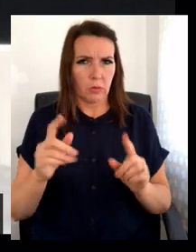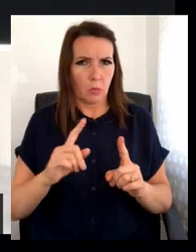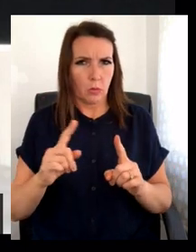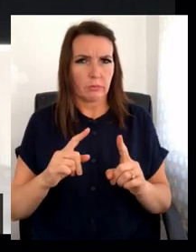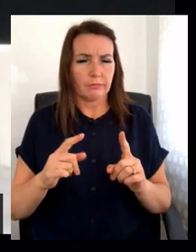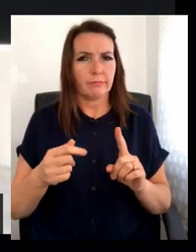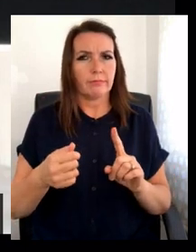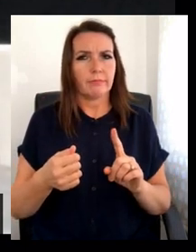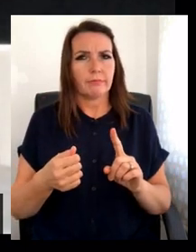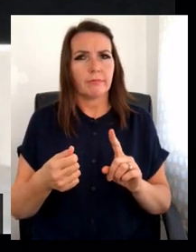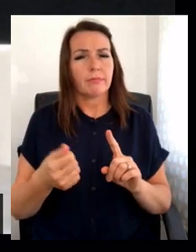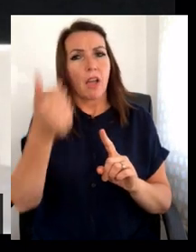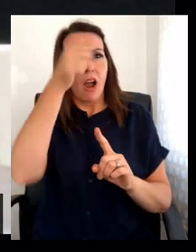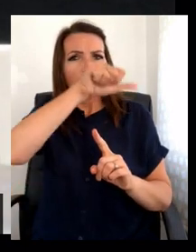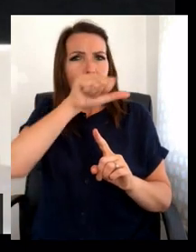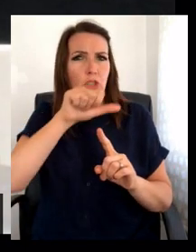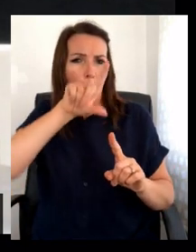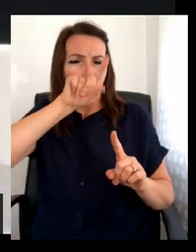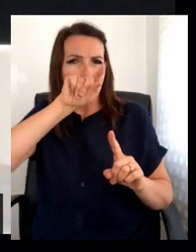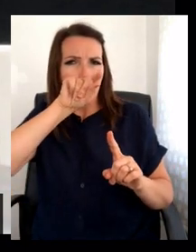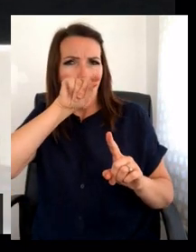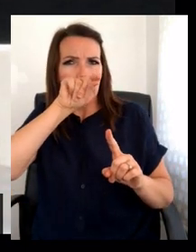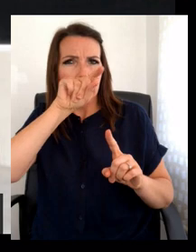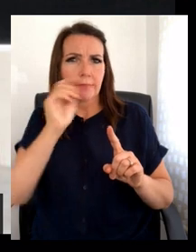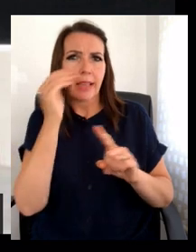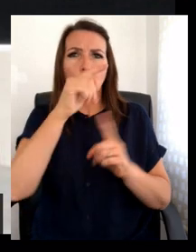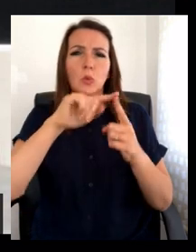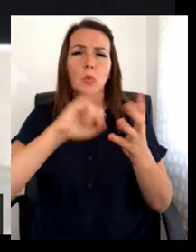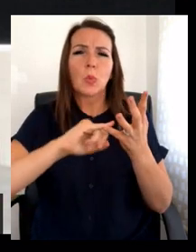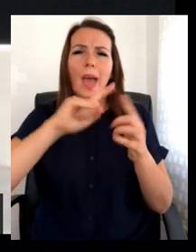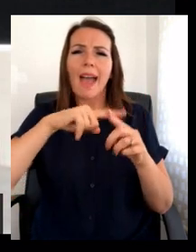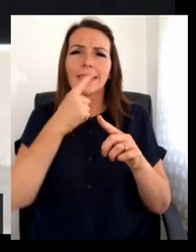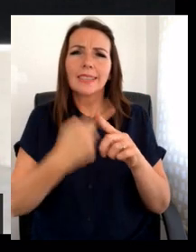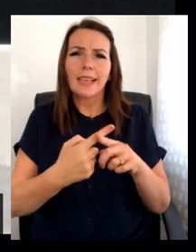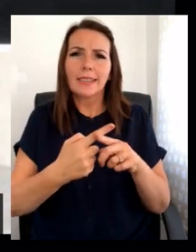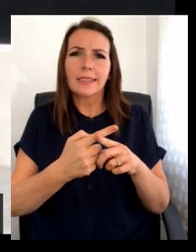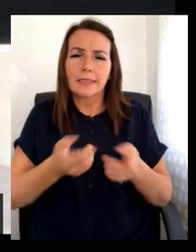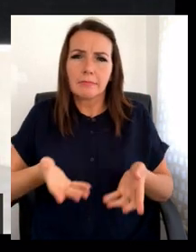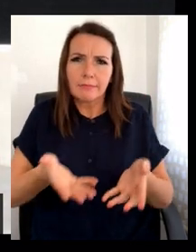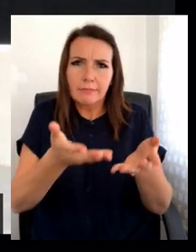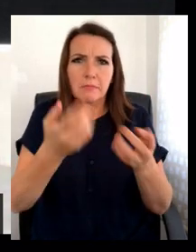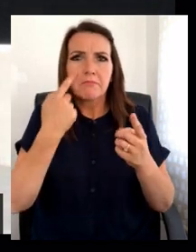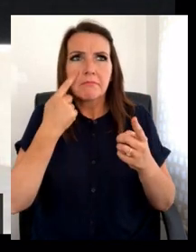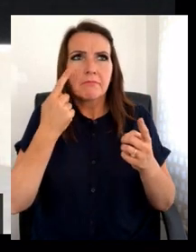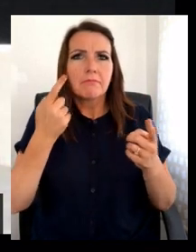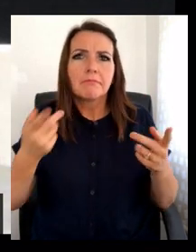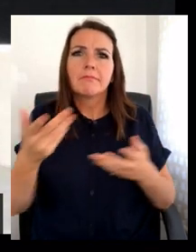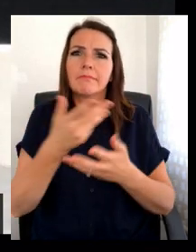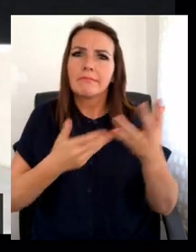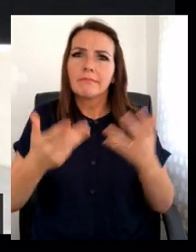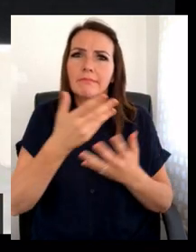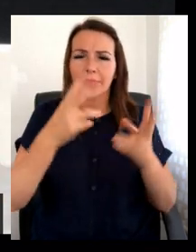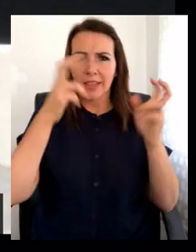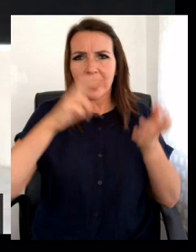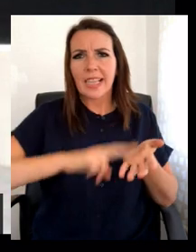marsh birds and taking them out into the Essex marshes and seeing this conversation happening between nature and between